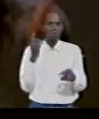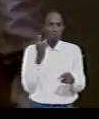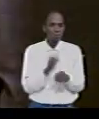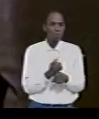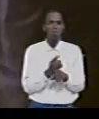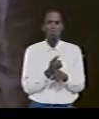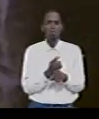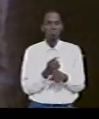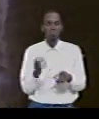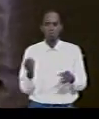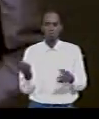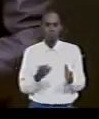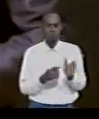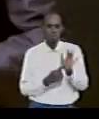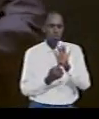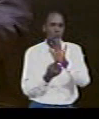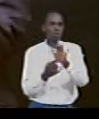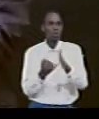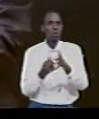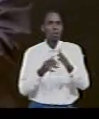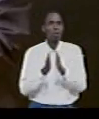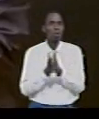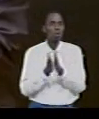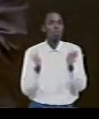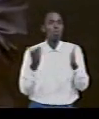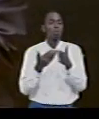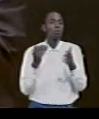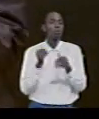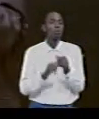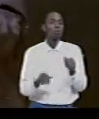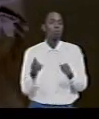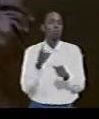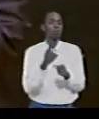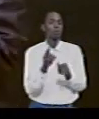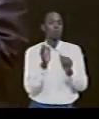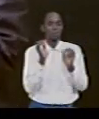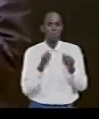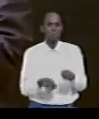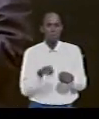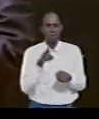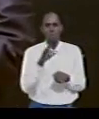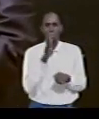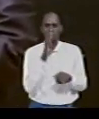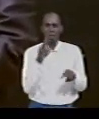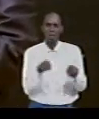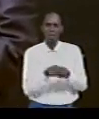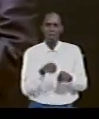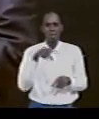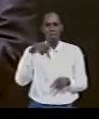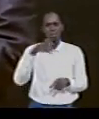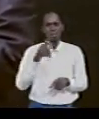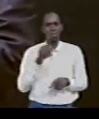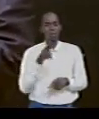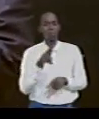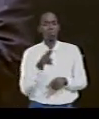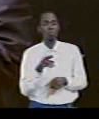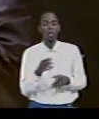that before everybody? Can you do like Peter and say he has